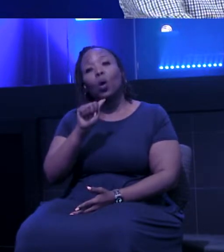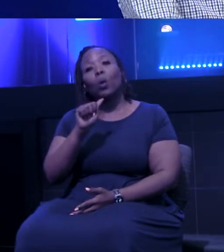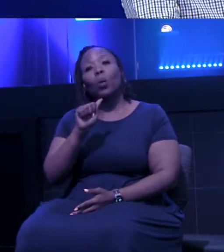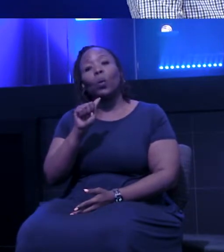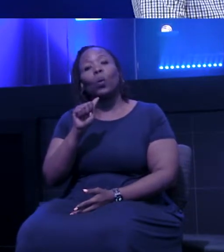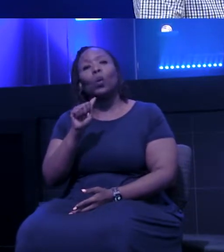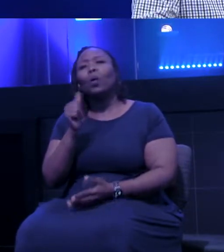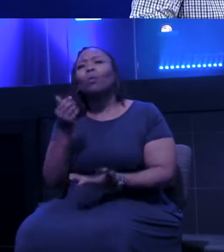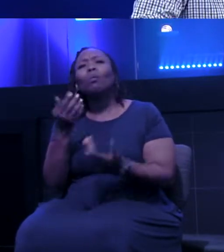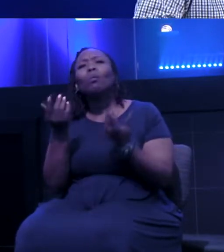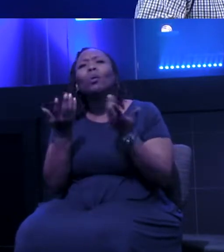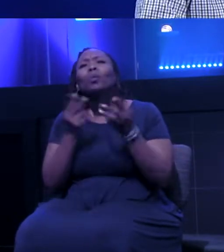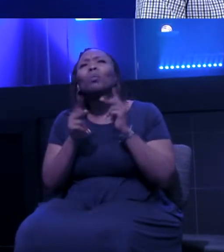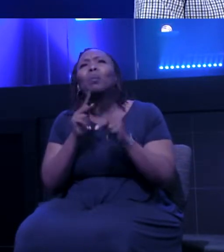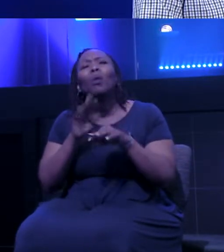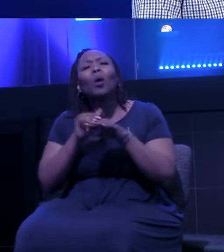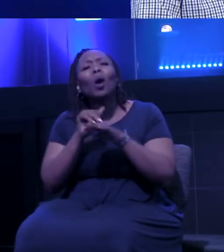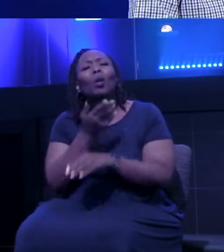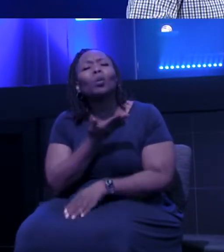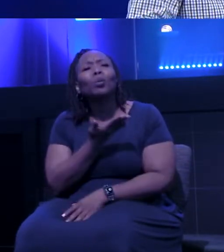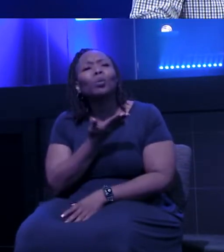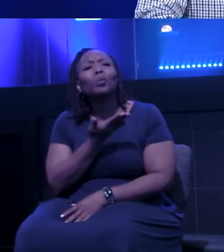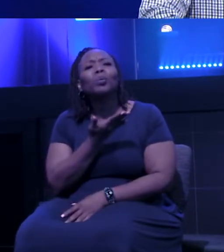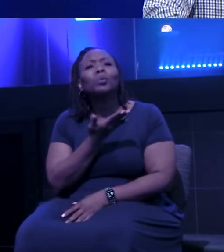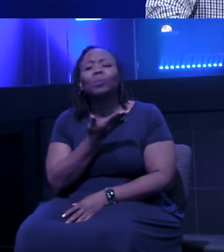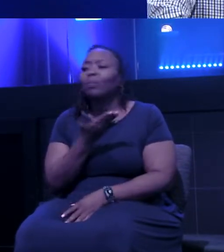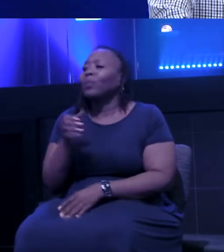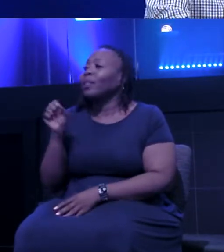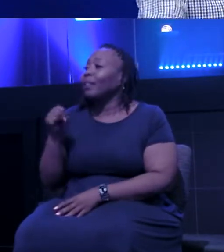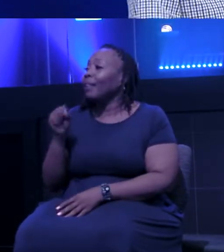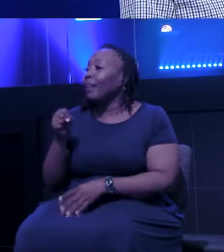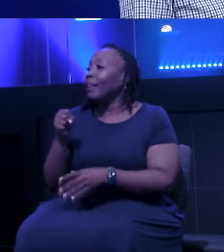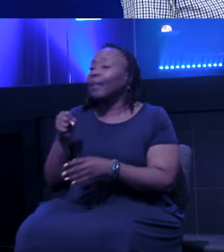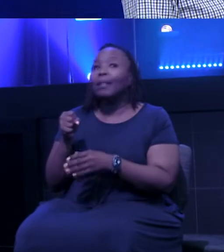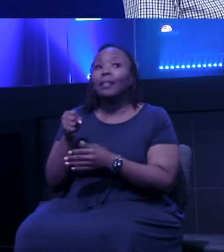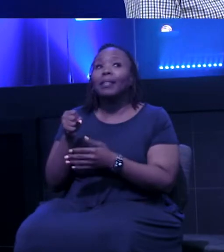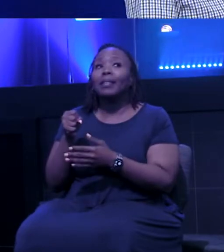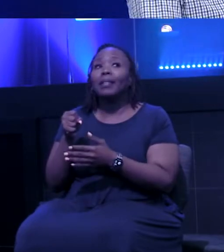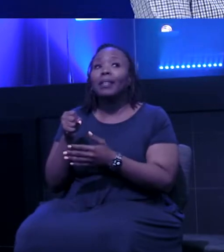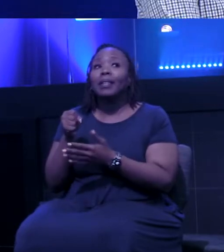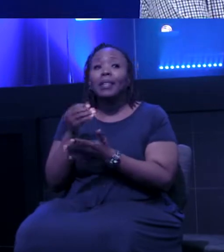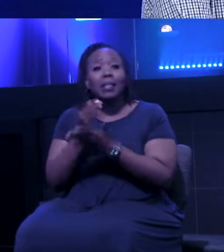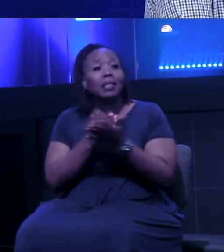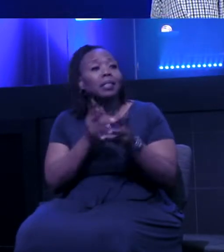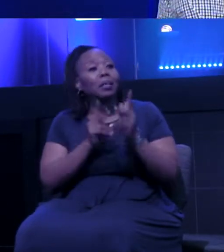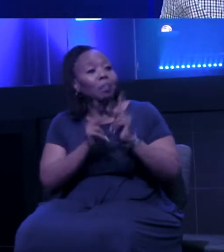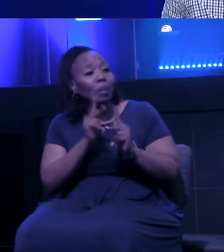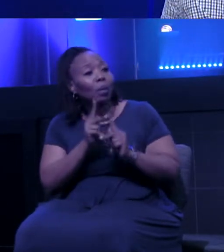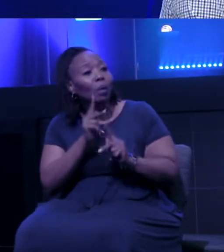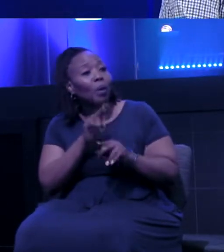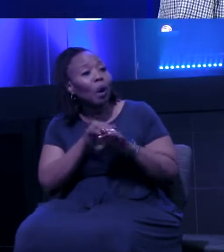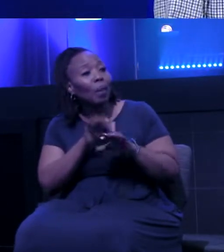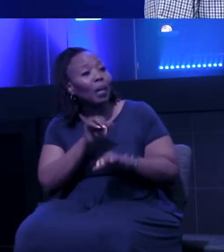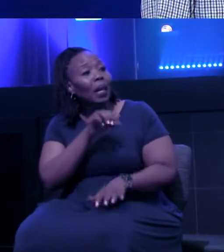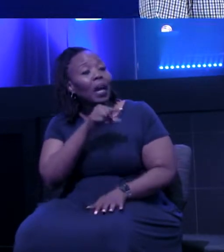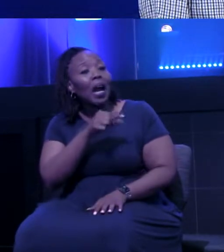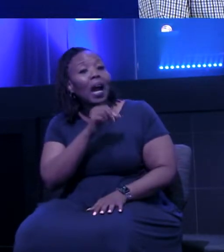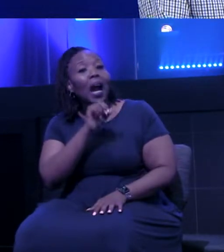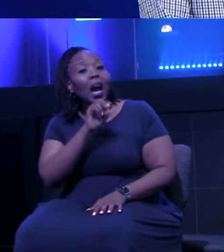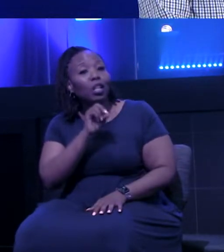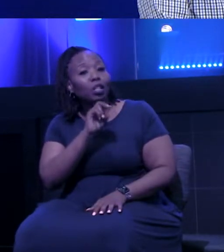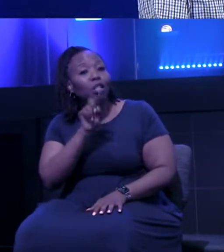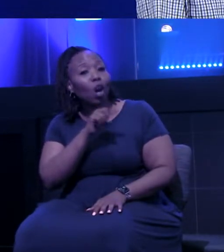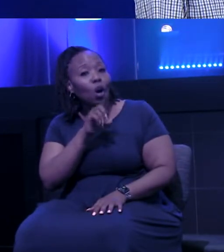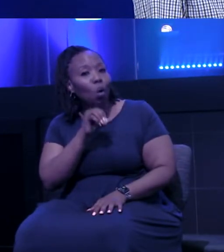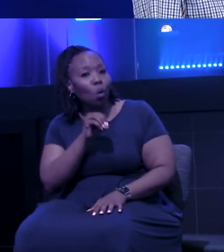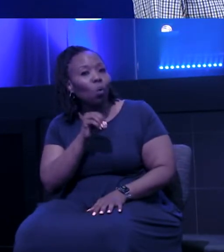call you? What are some of the different names that you have along the way? Yeah, some of the people call me Gonzo. I've had that nickname since I was a kid, That's a child. That's a